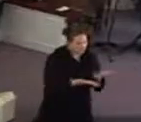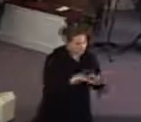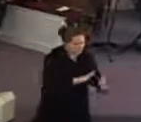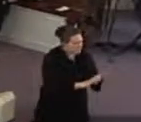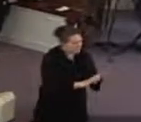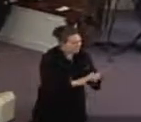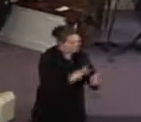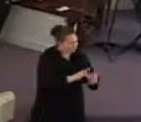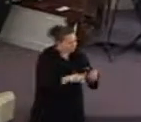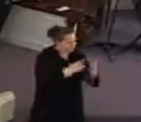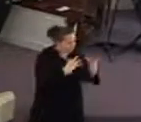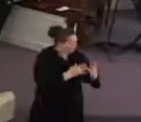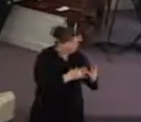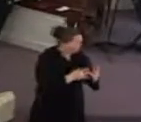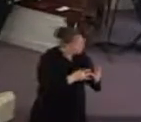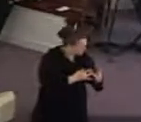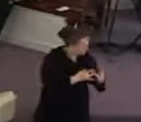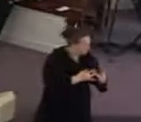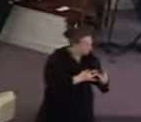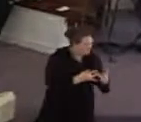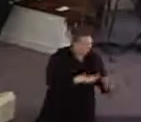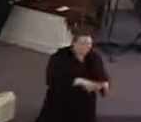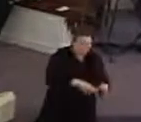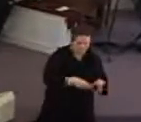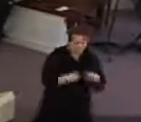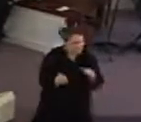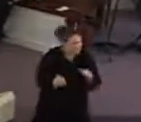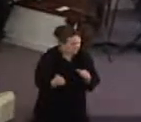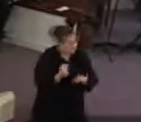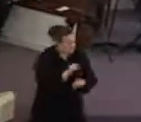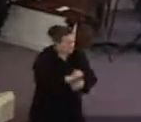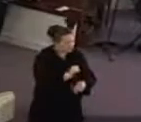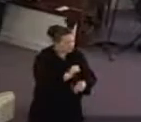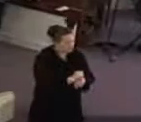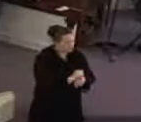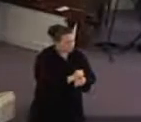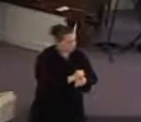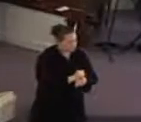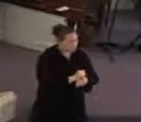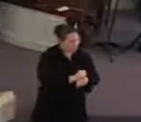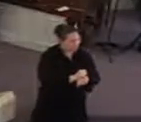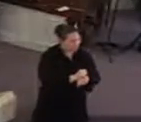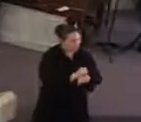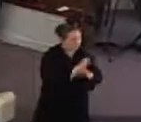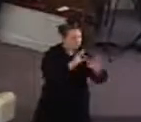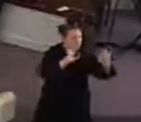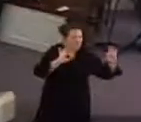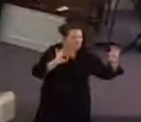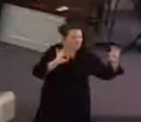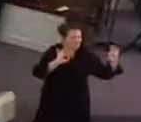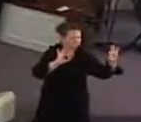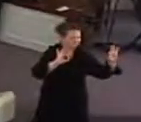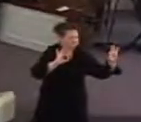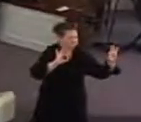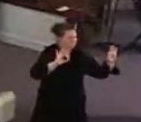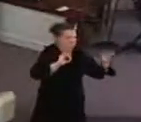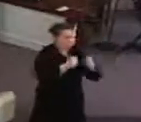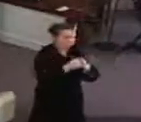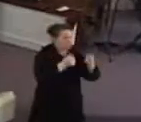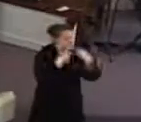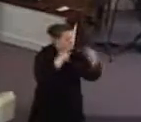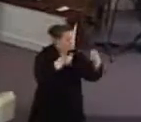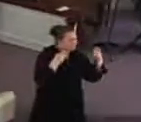I want to leave this sanctuary today having emptied everything out before God. I don't want to get on that highway or